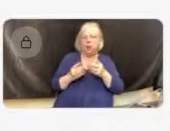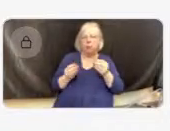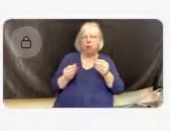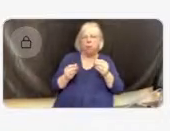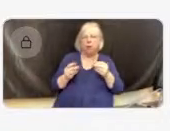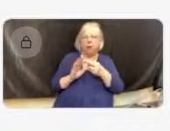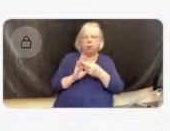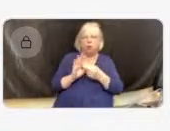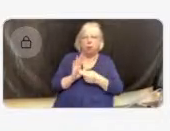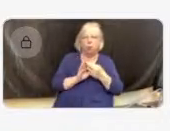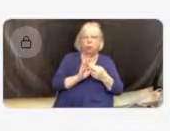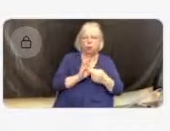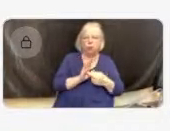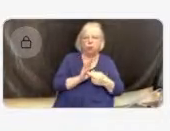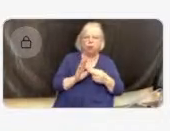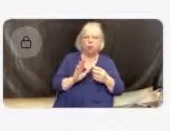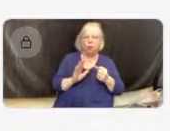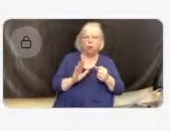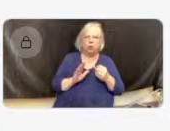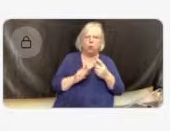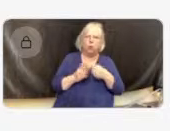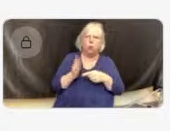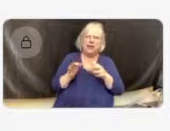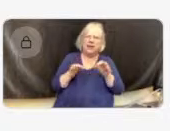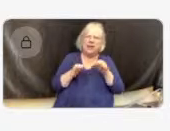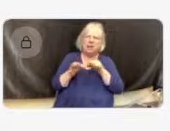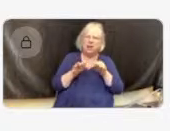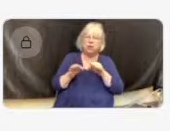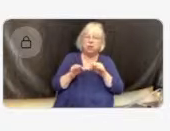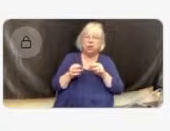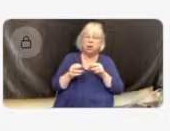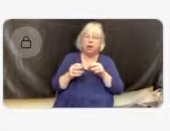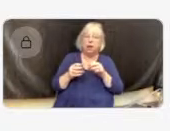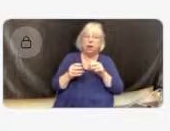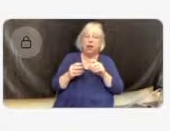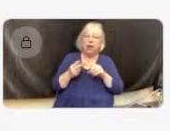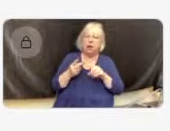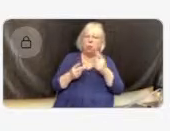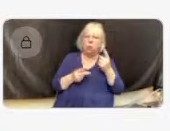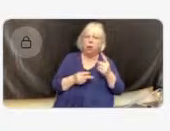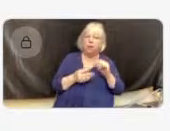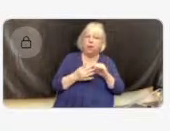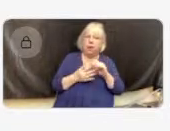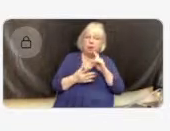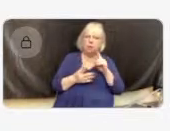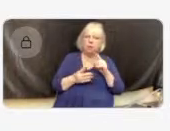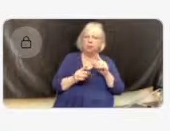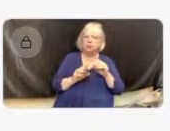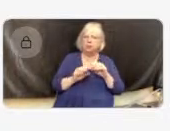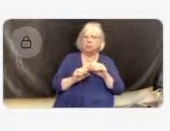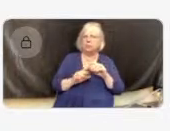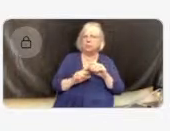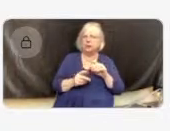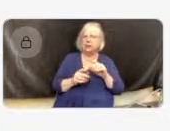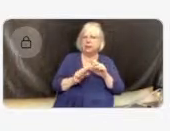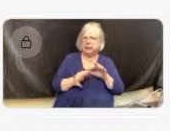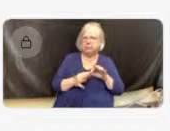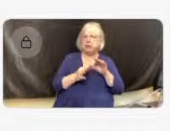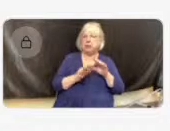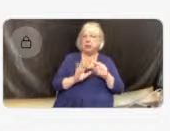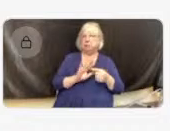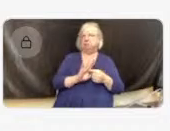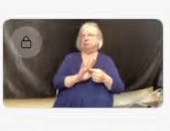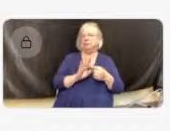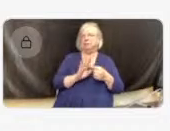thing. And so I found a lot of definitions. And one that particularly stood out to me